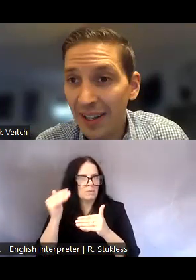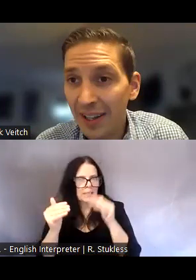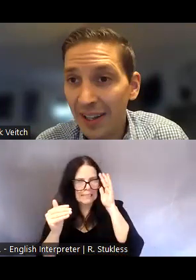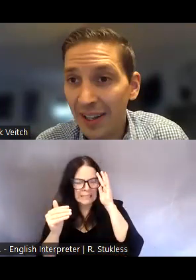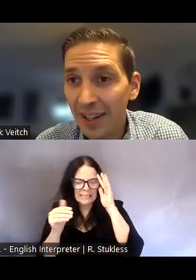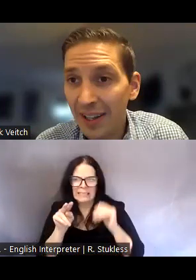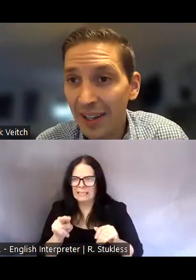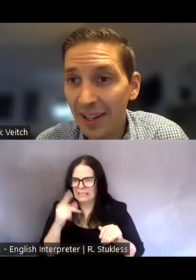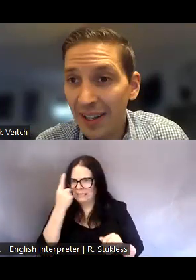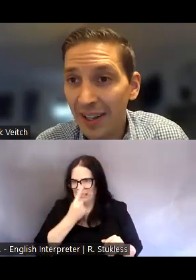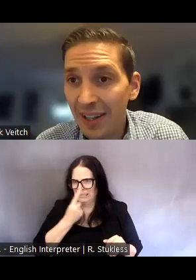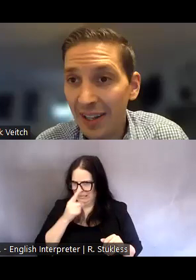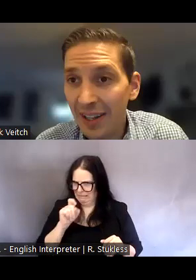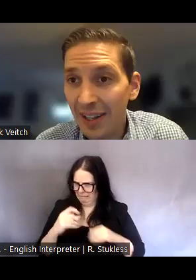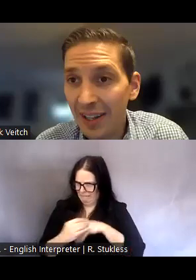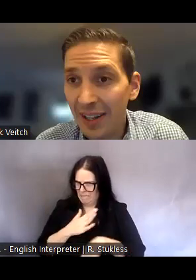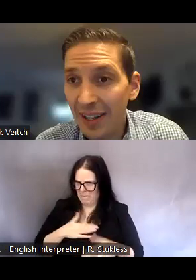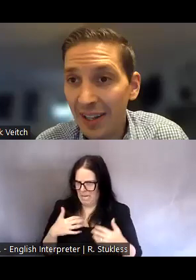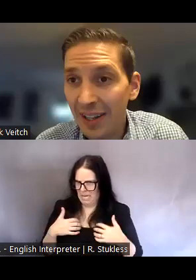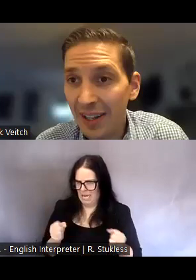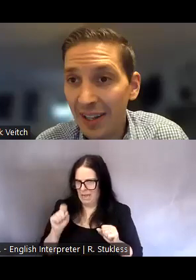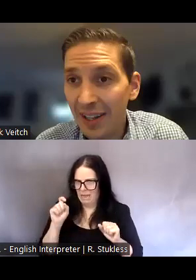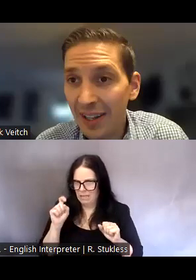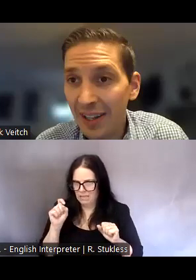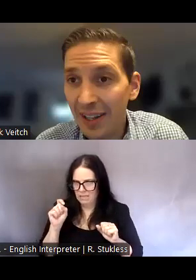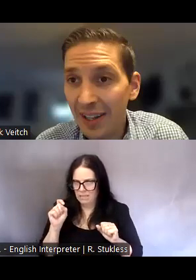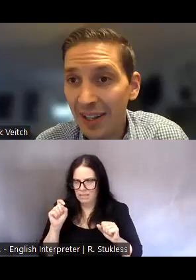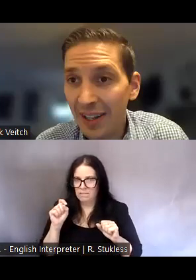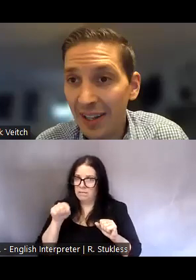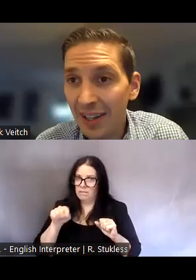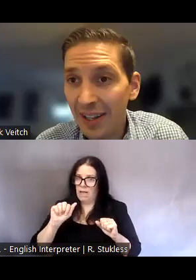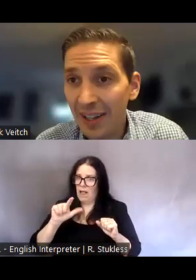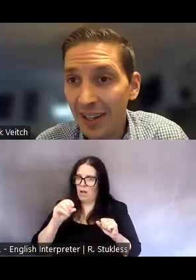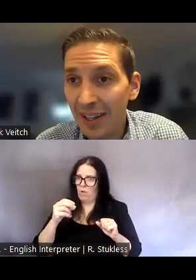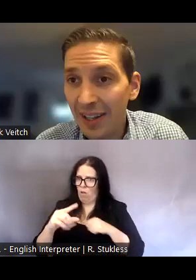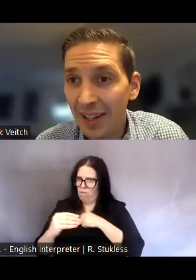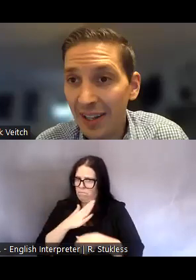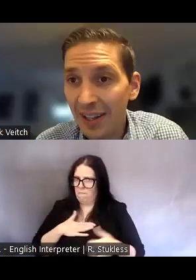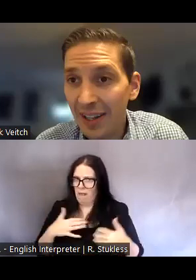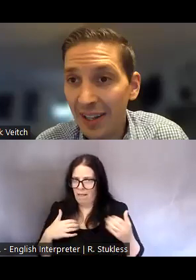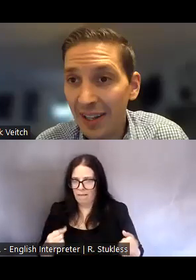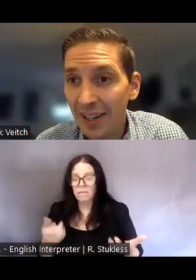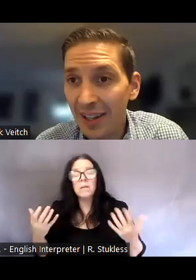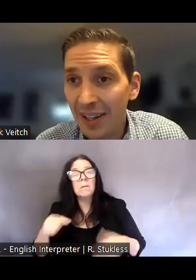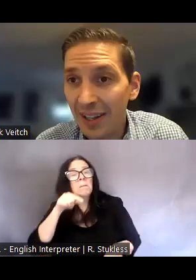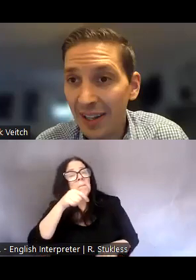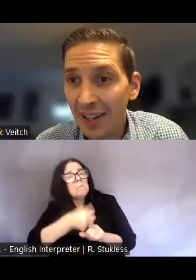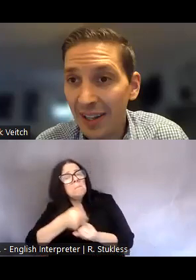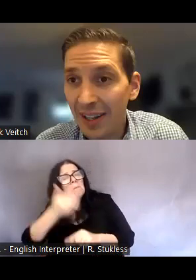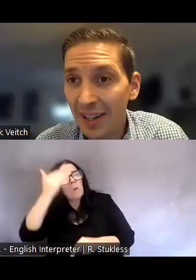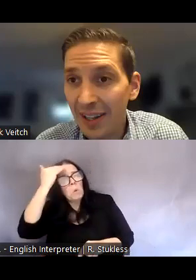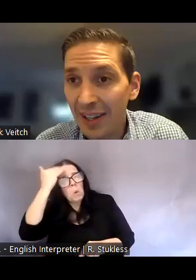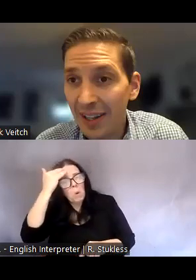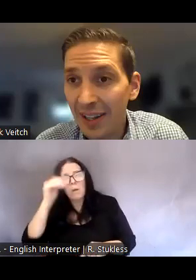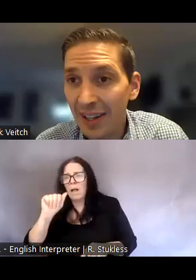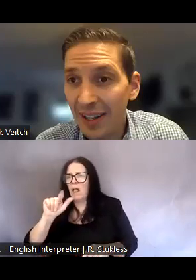be affecting his health. What exactly is alcohol doing to him? Michael knows that alcohol is used to describe